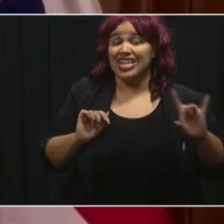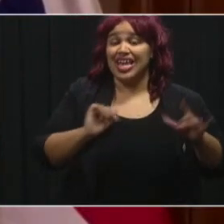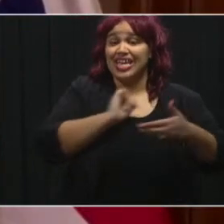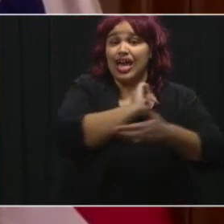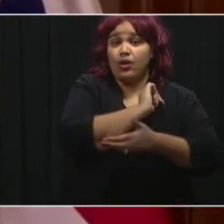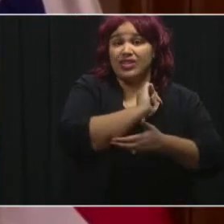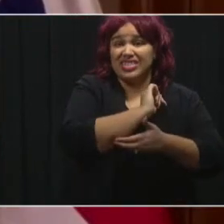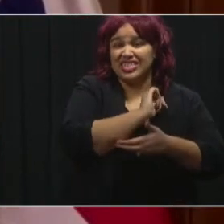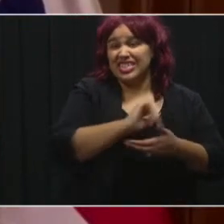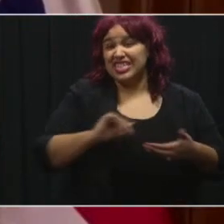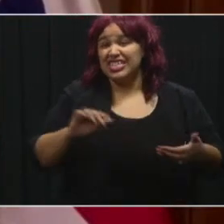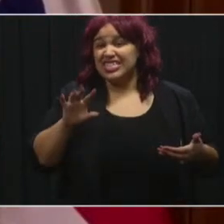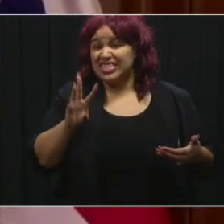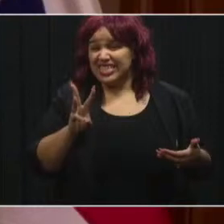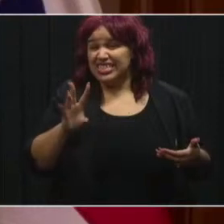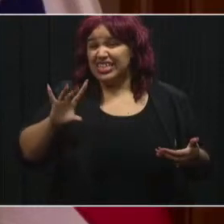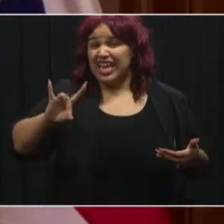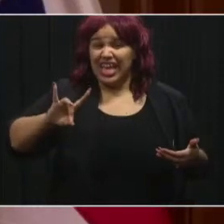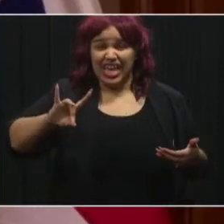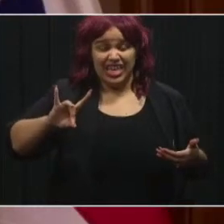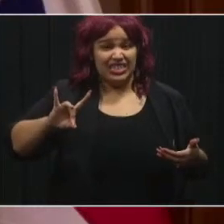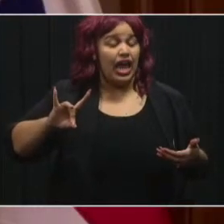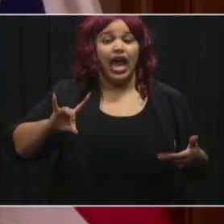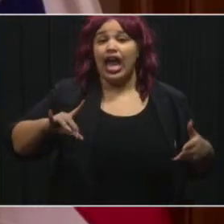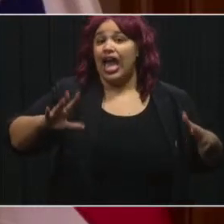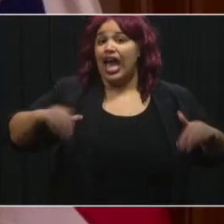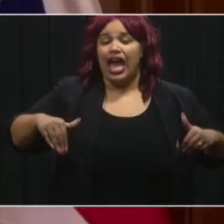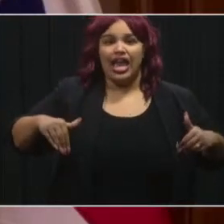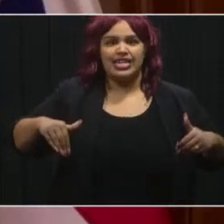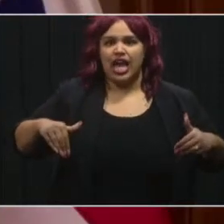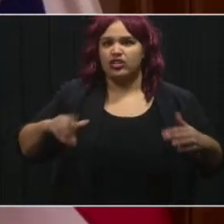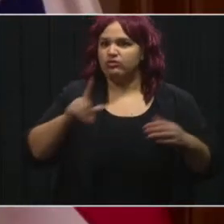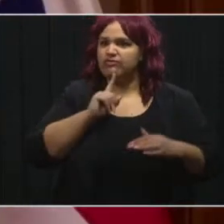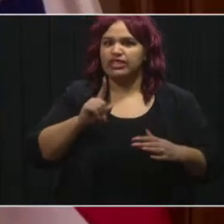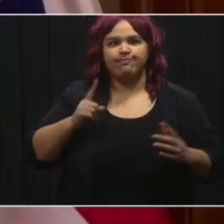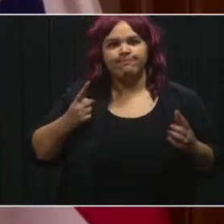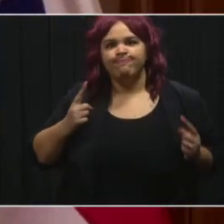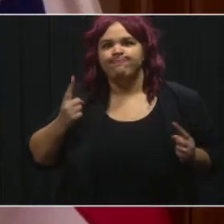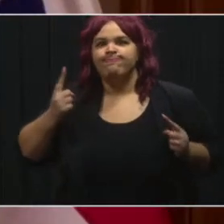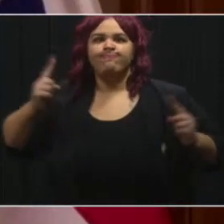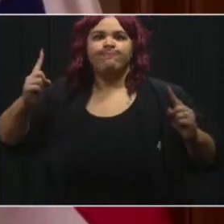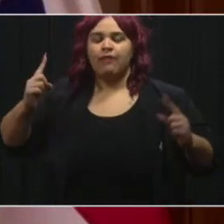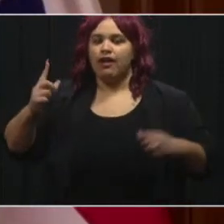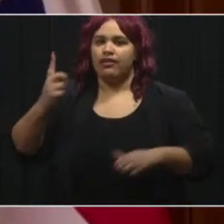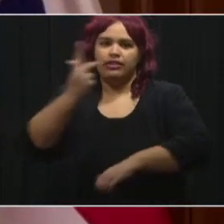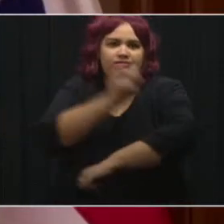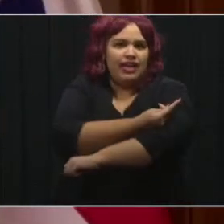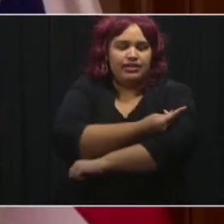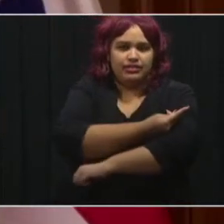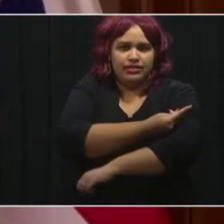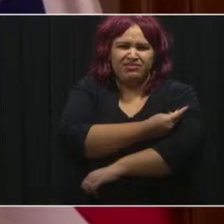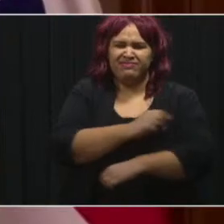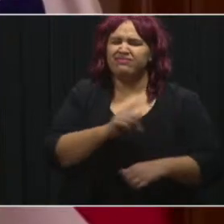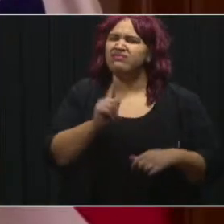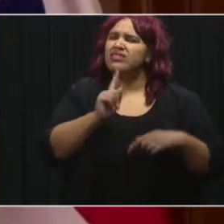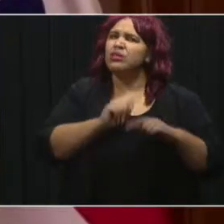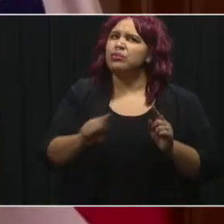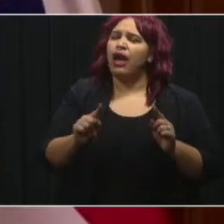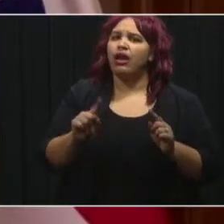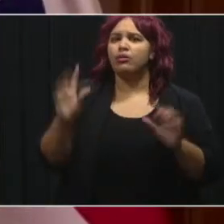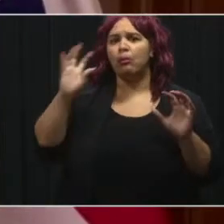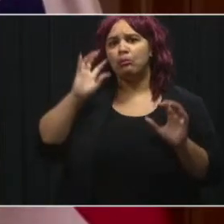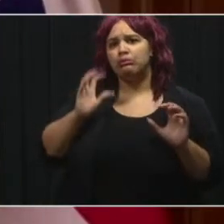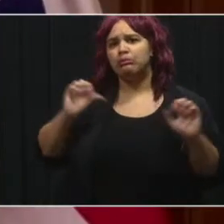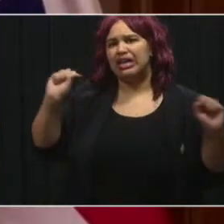cracked 50% as far as vaccination coverage. President Joe Biden has proposed a mandate among workers for large